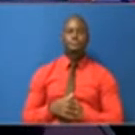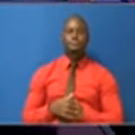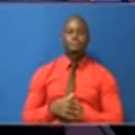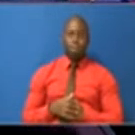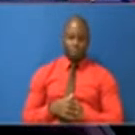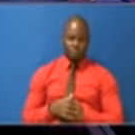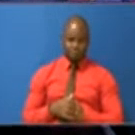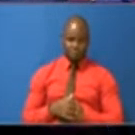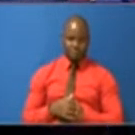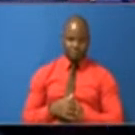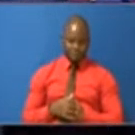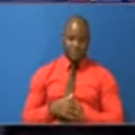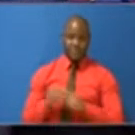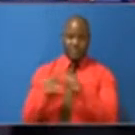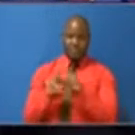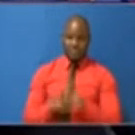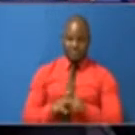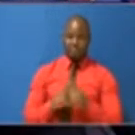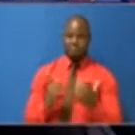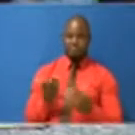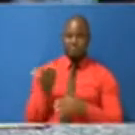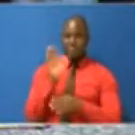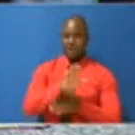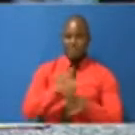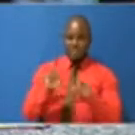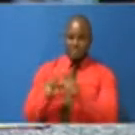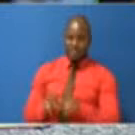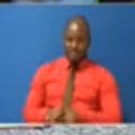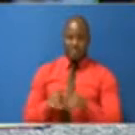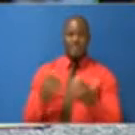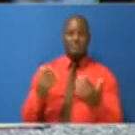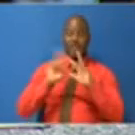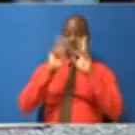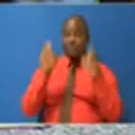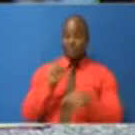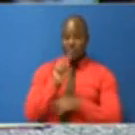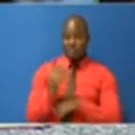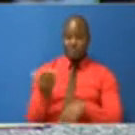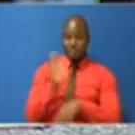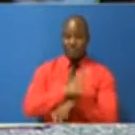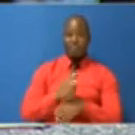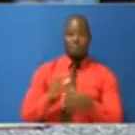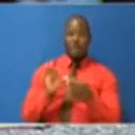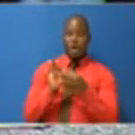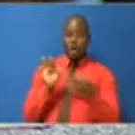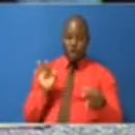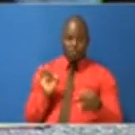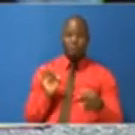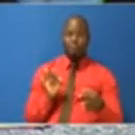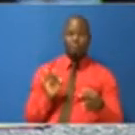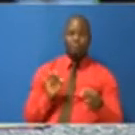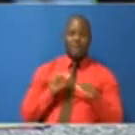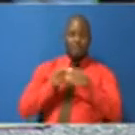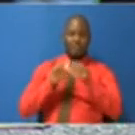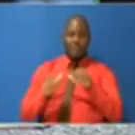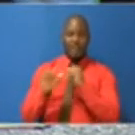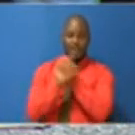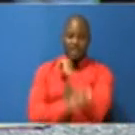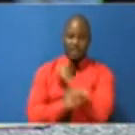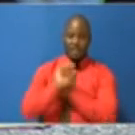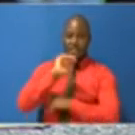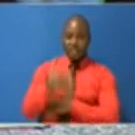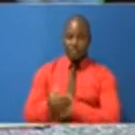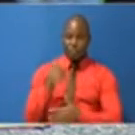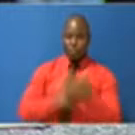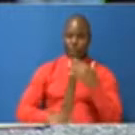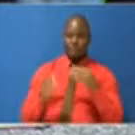all right and uh just to come to you mr yamamu as well on the same issue of the perennial traffic jams in this country's capital